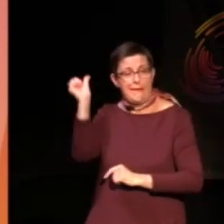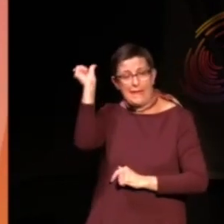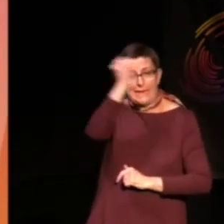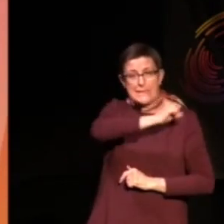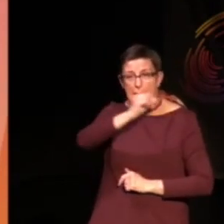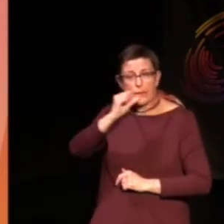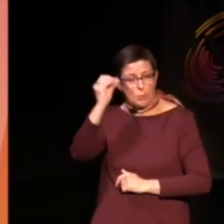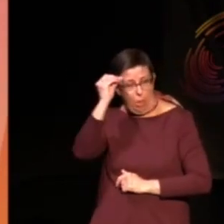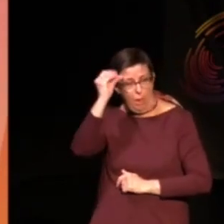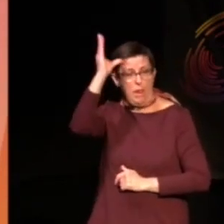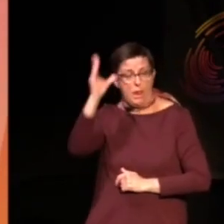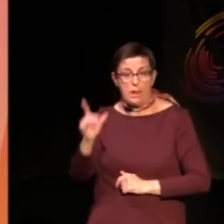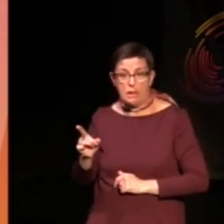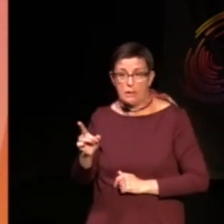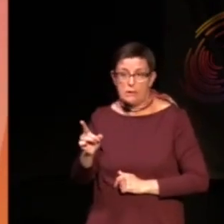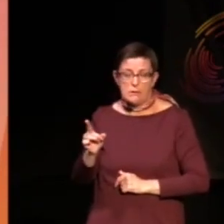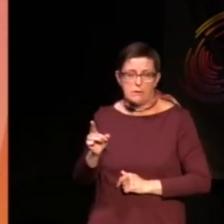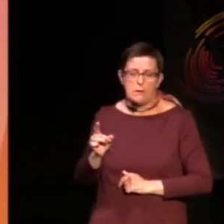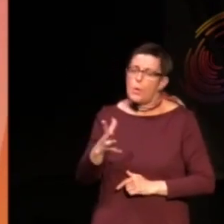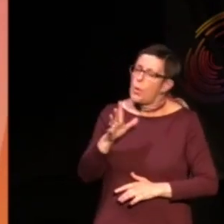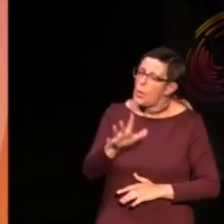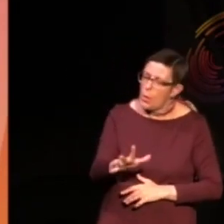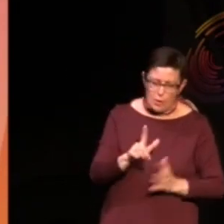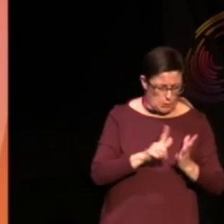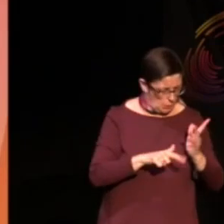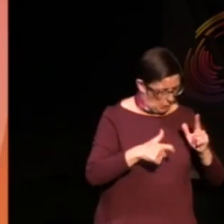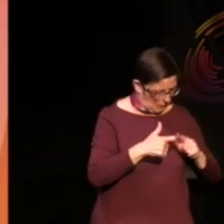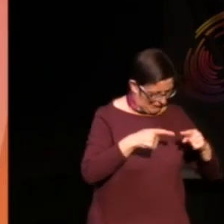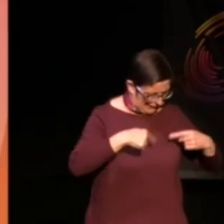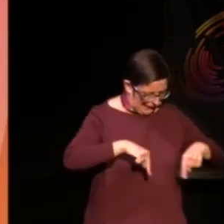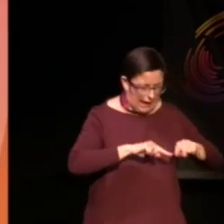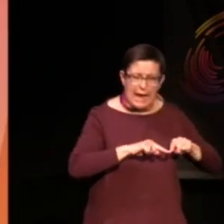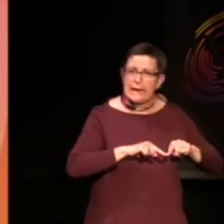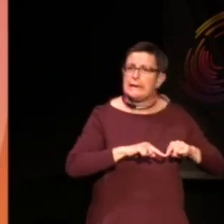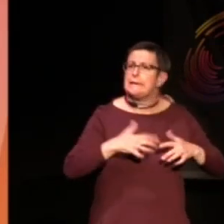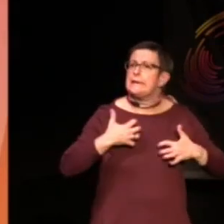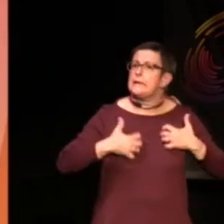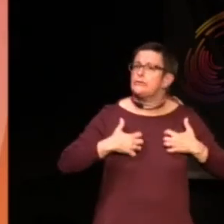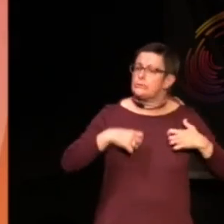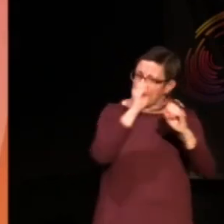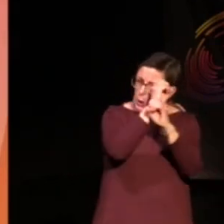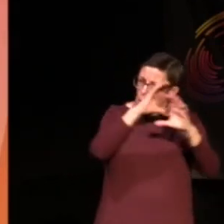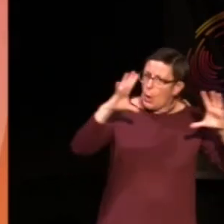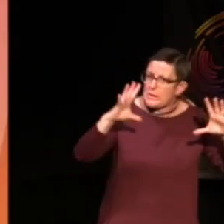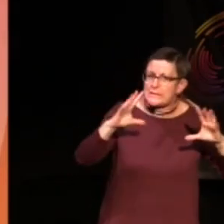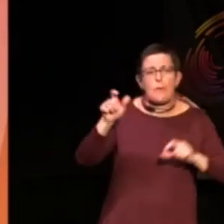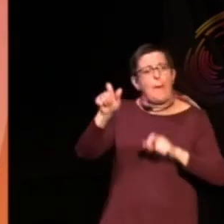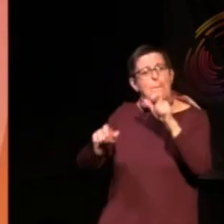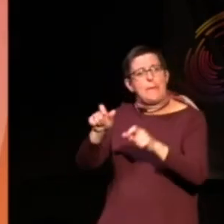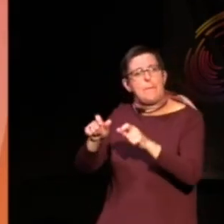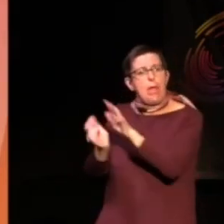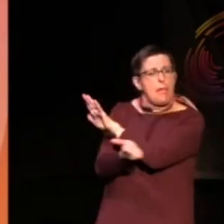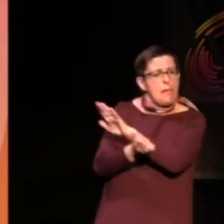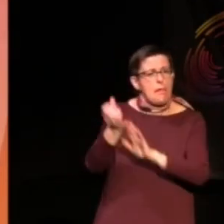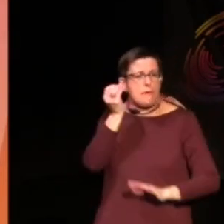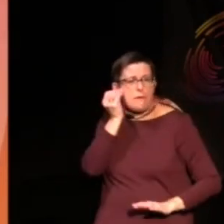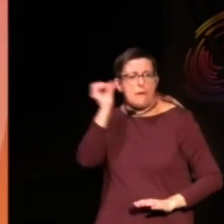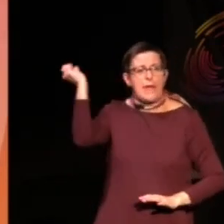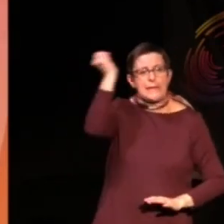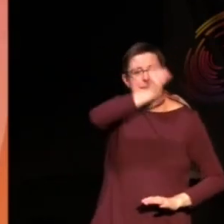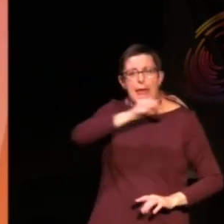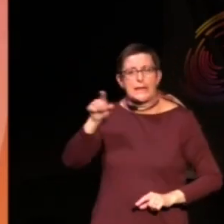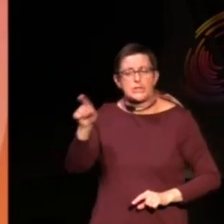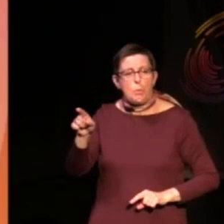find it interesting that this concept has a pejorative meaning, but this is not the case elsewhere. For